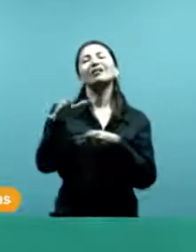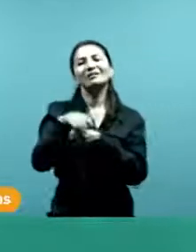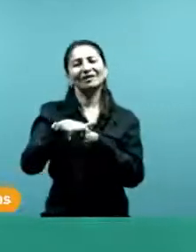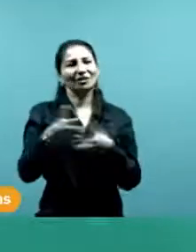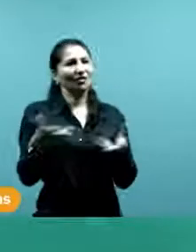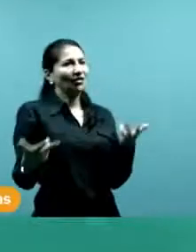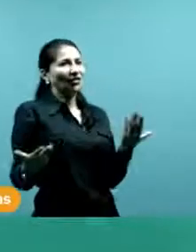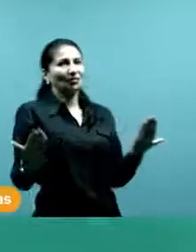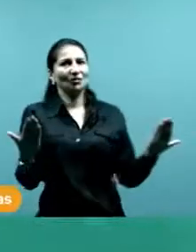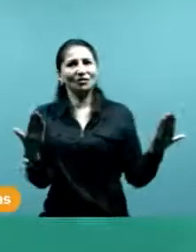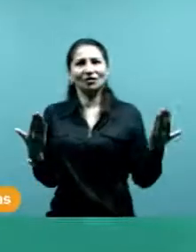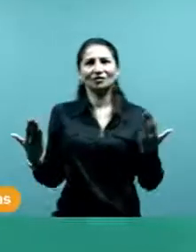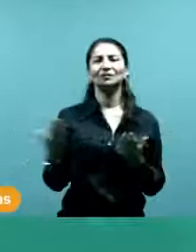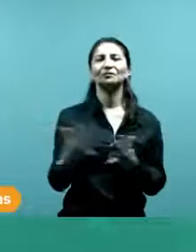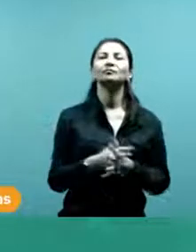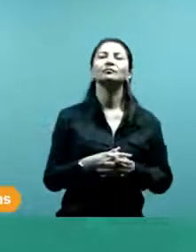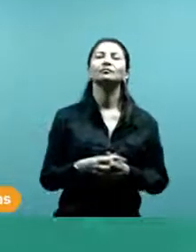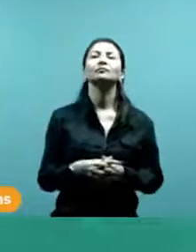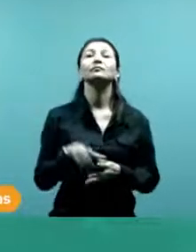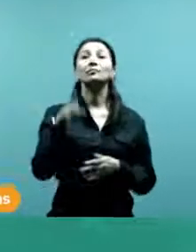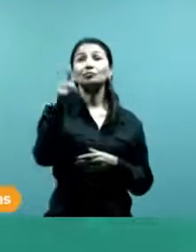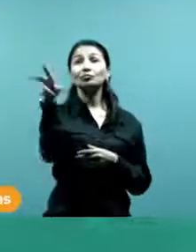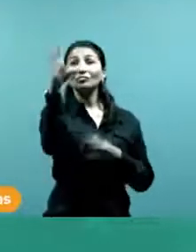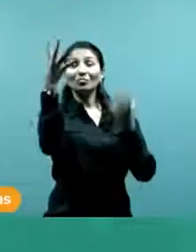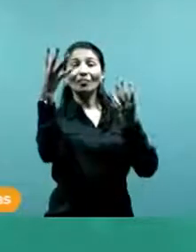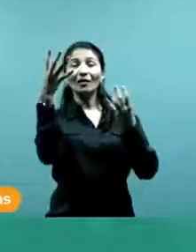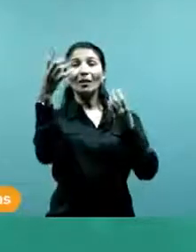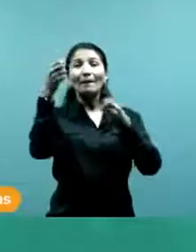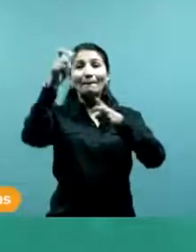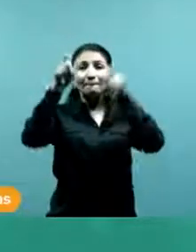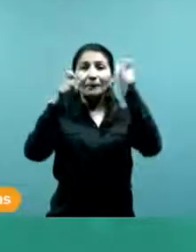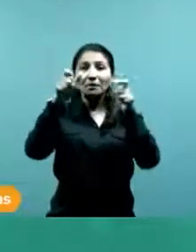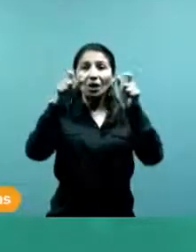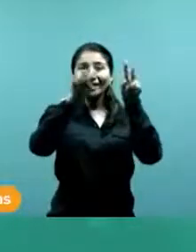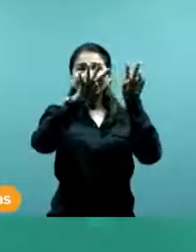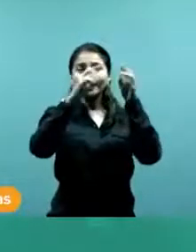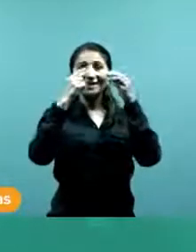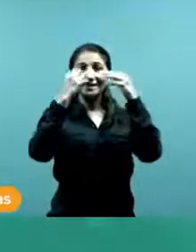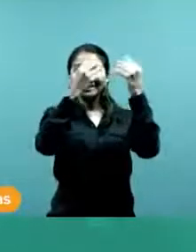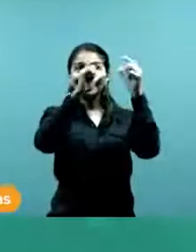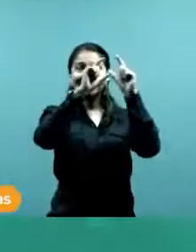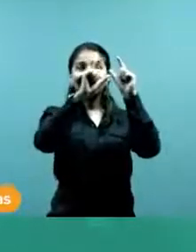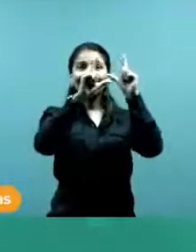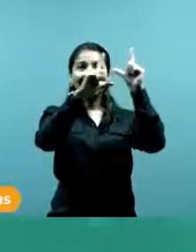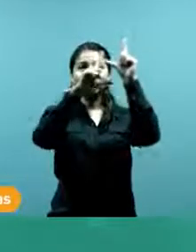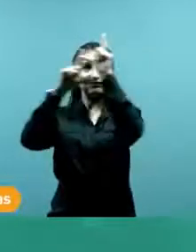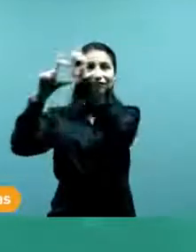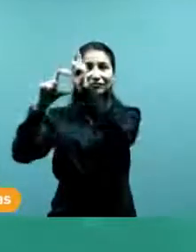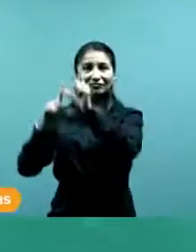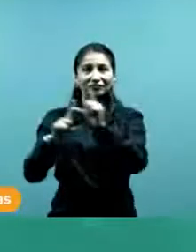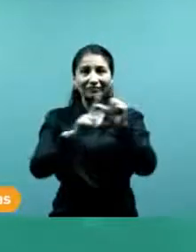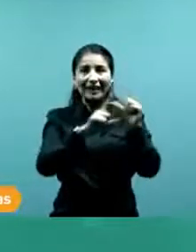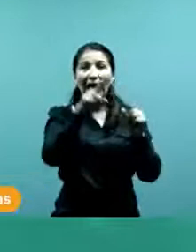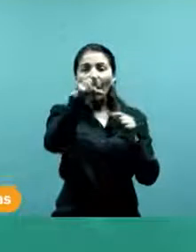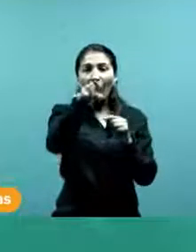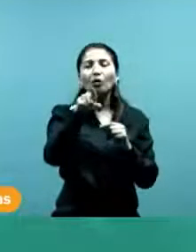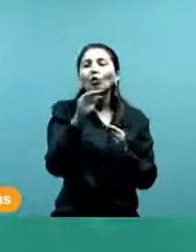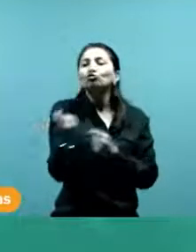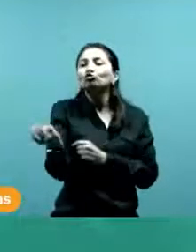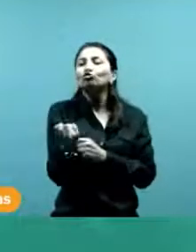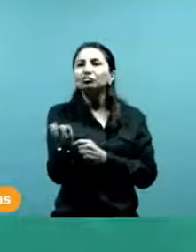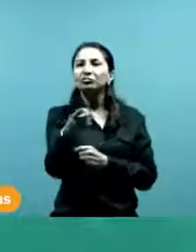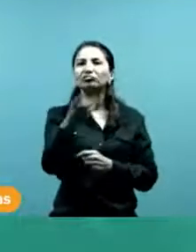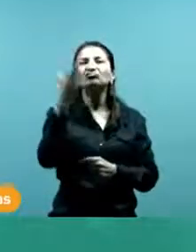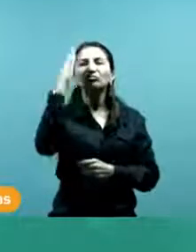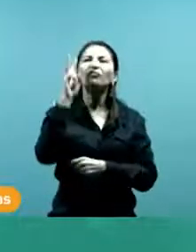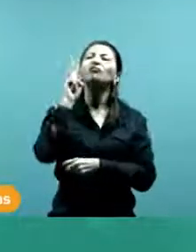live close to the area of the camp. Estos observadores que estaban cerca al área del campo. As you